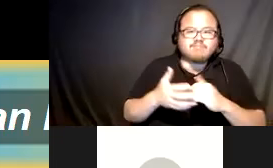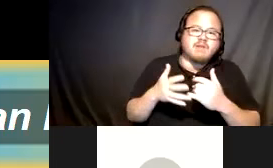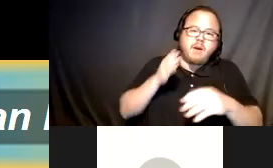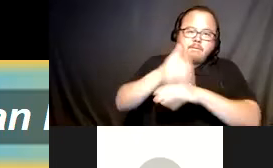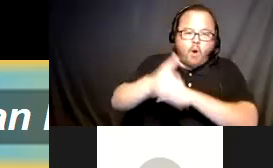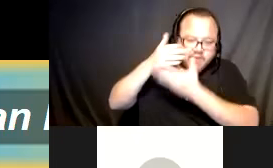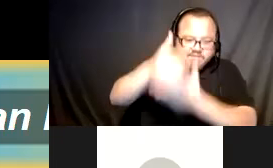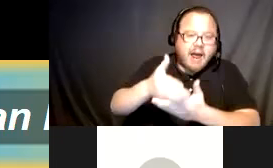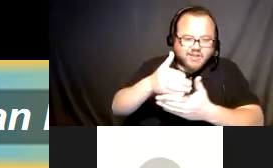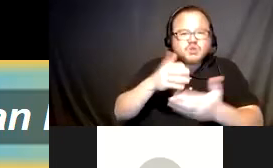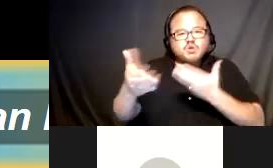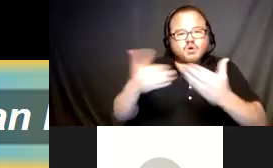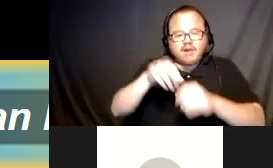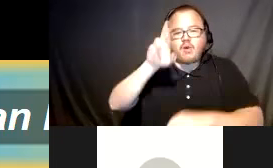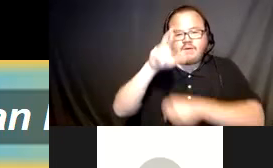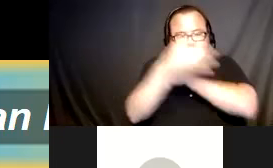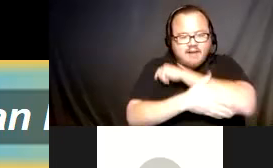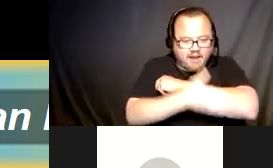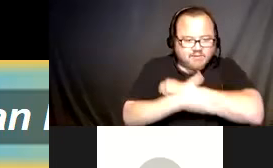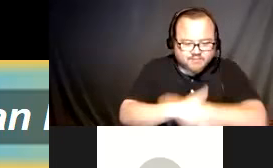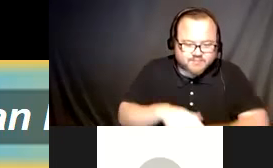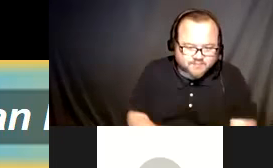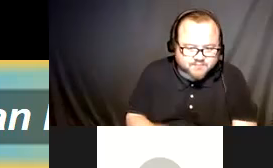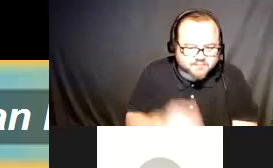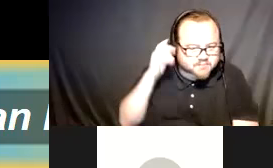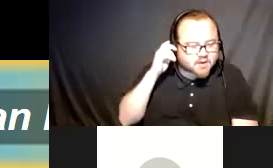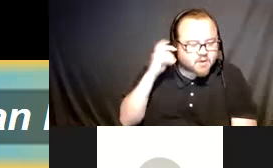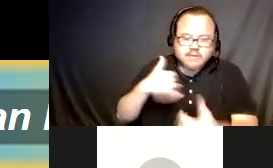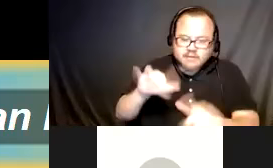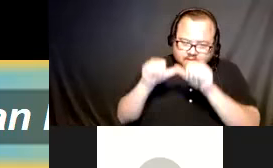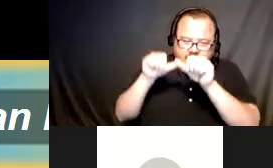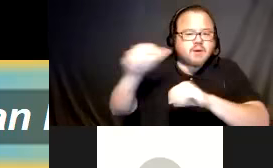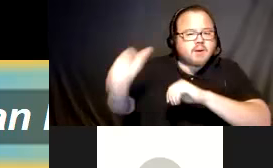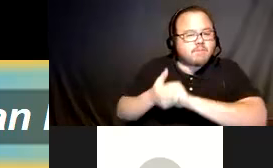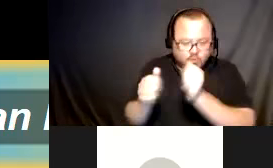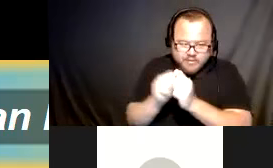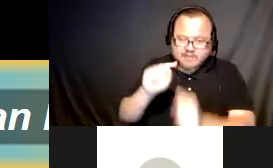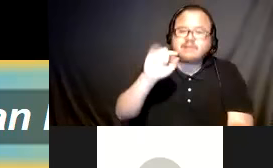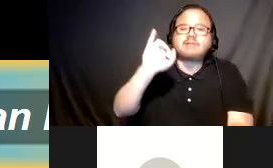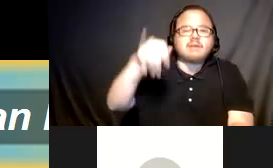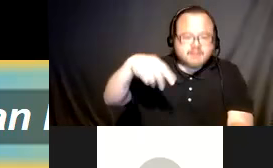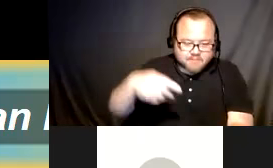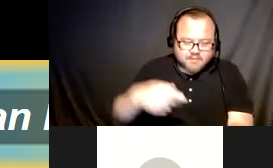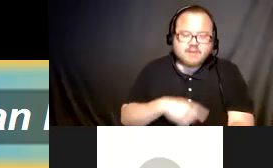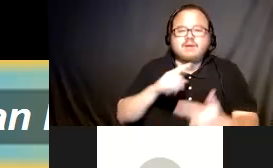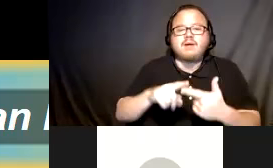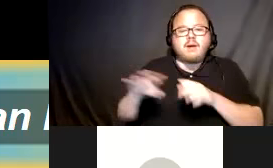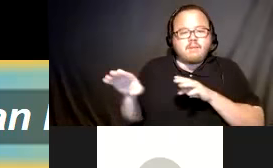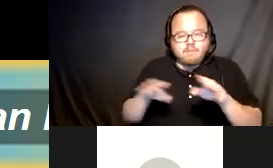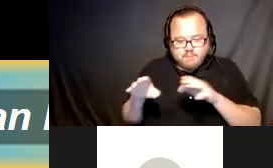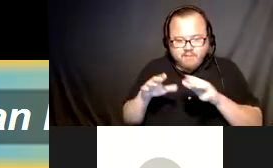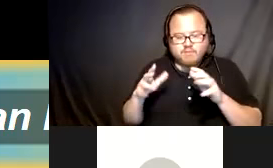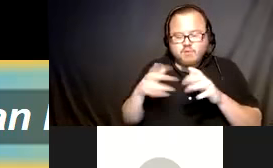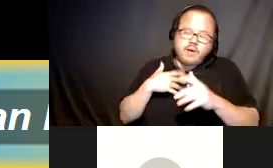in Riverside County. We look forward to the continued partnership with TIP, behavioral health contract